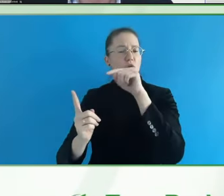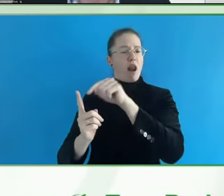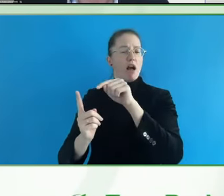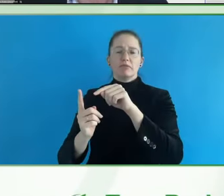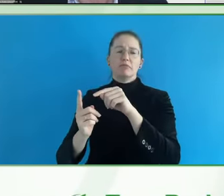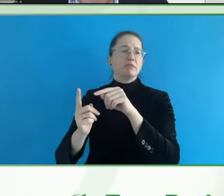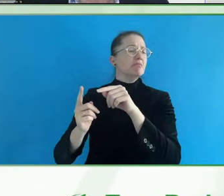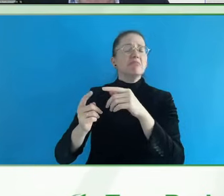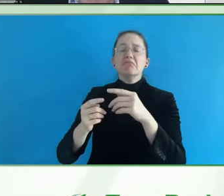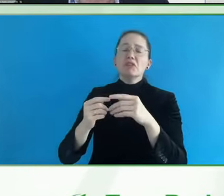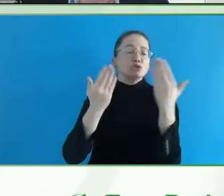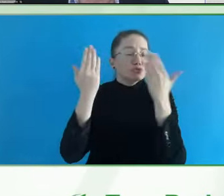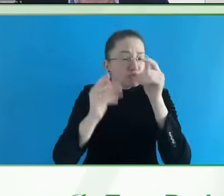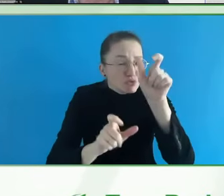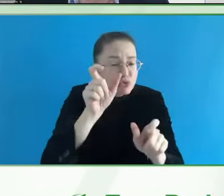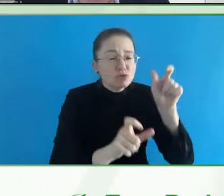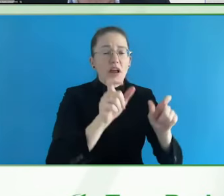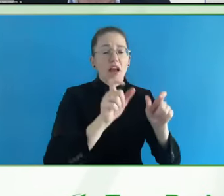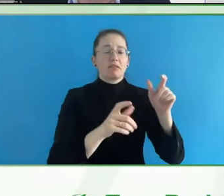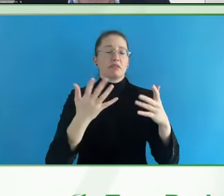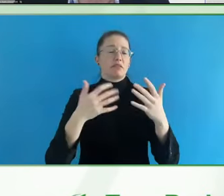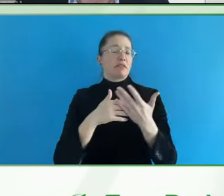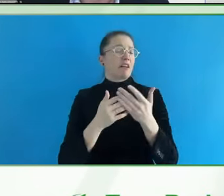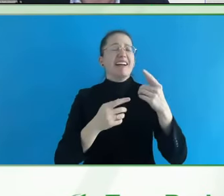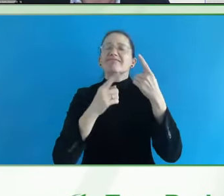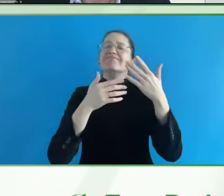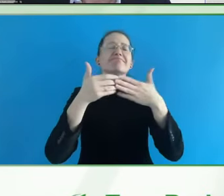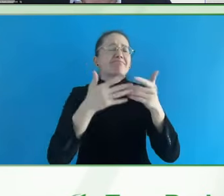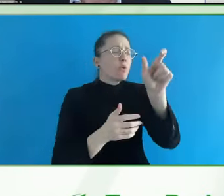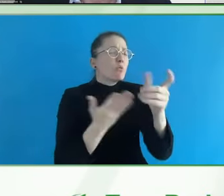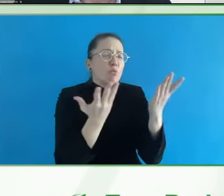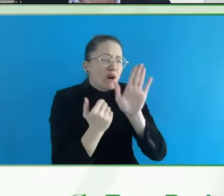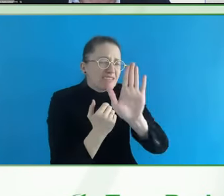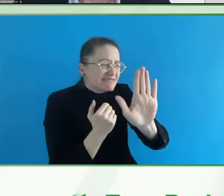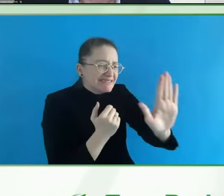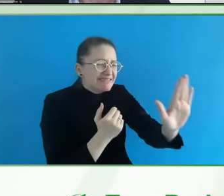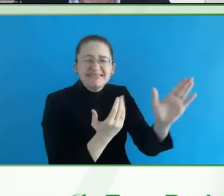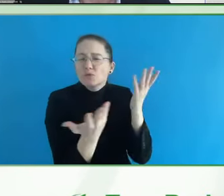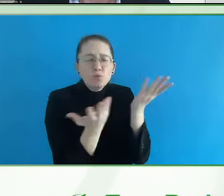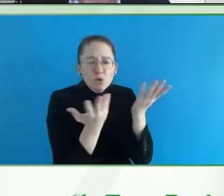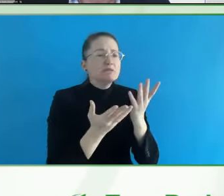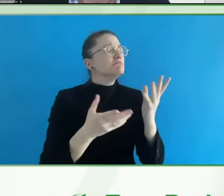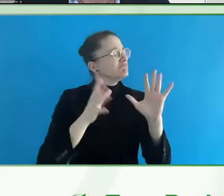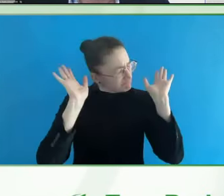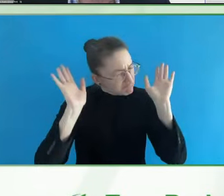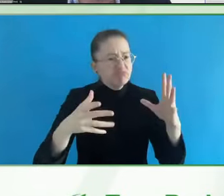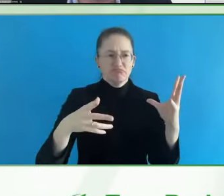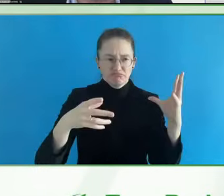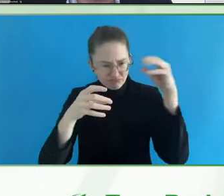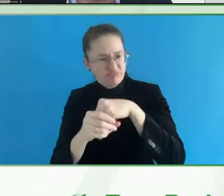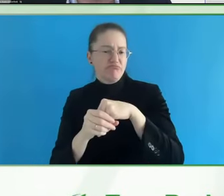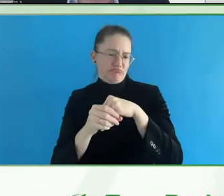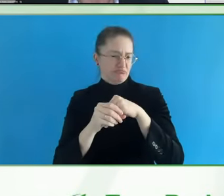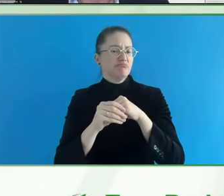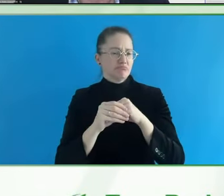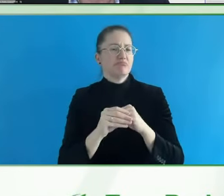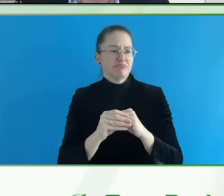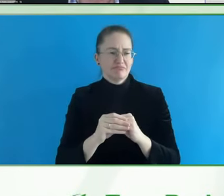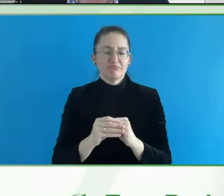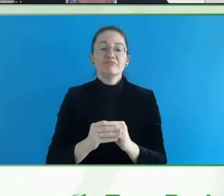opportunities does the curriculum offer from an inclusive point of view? Well, we have four